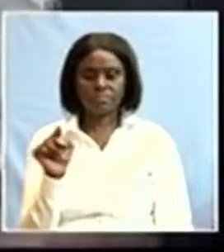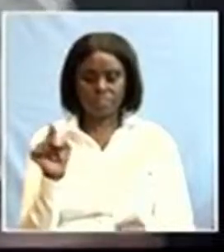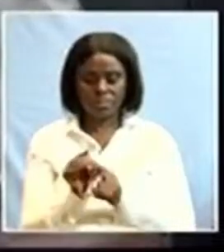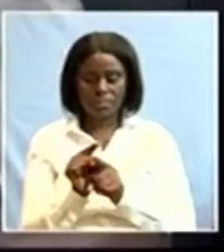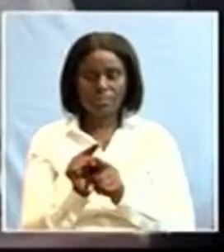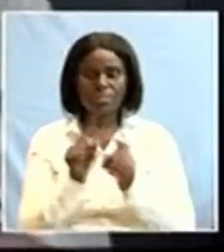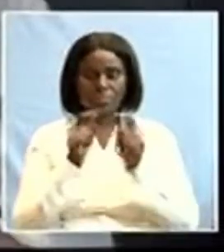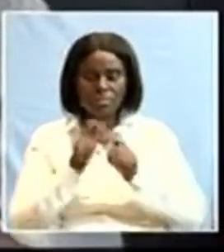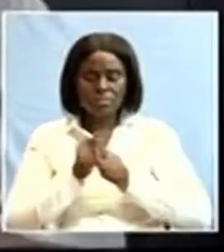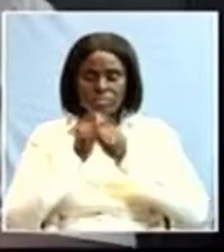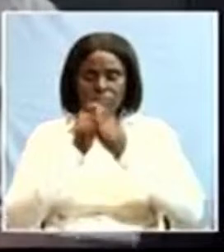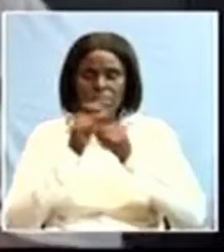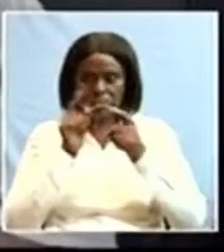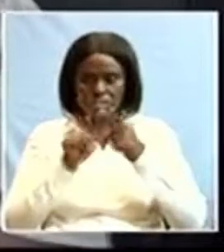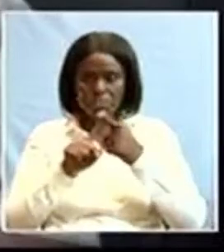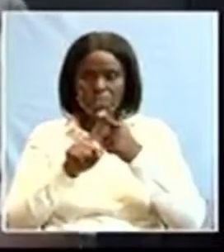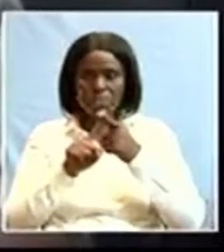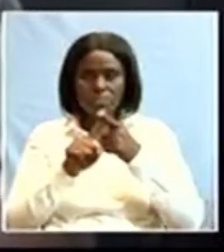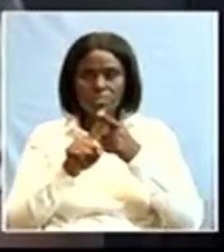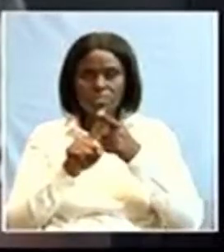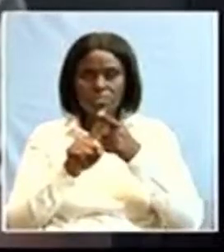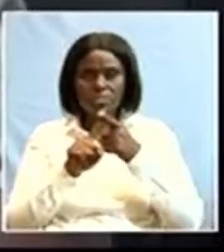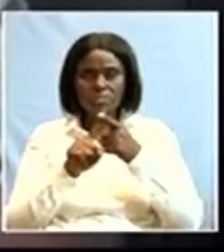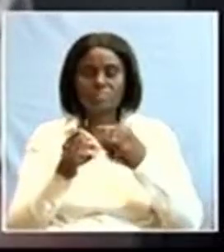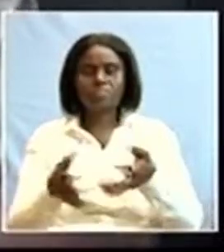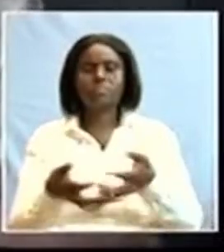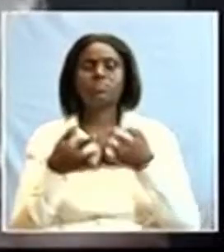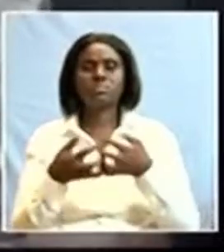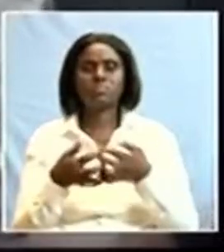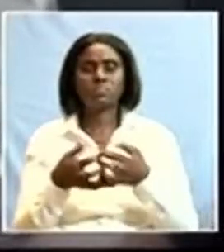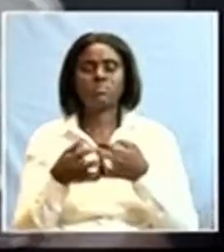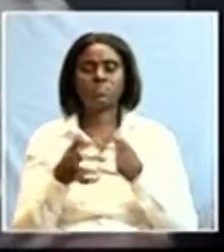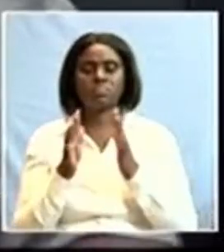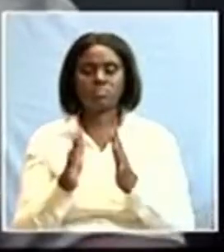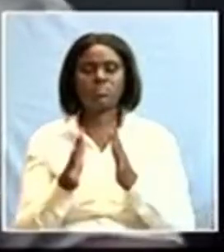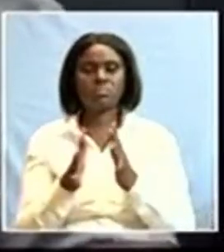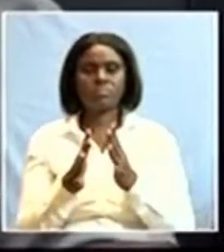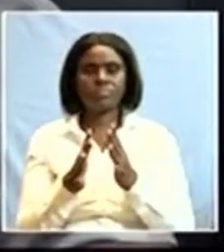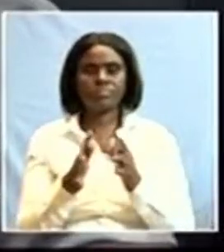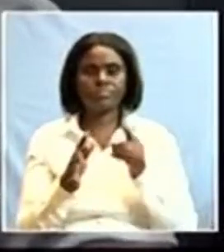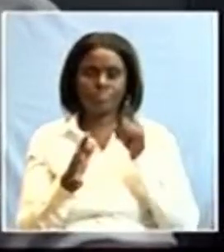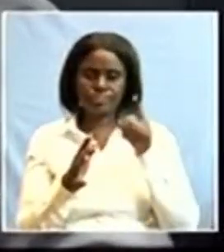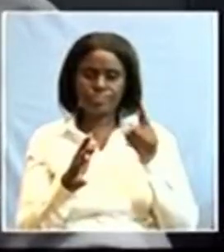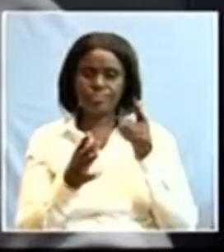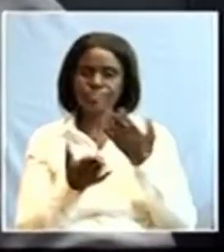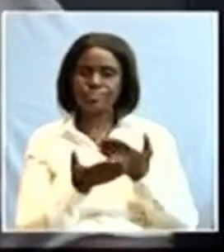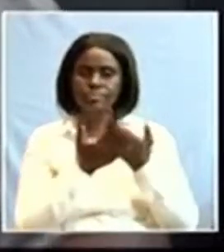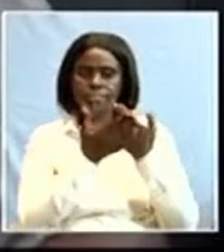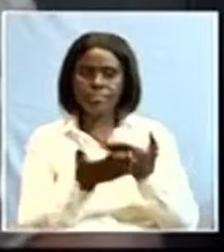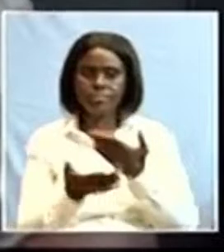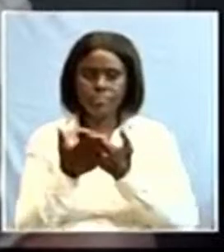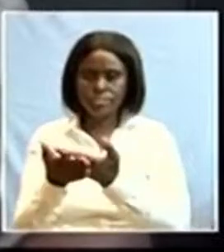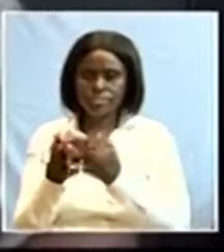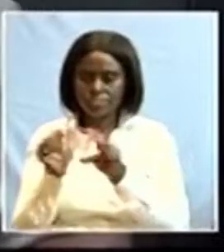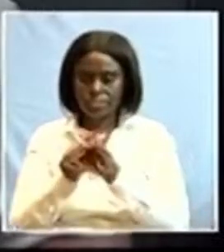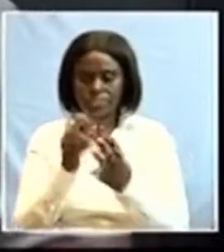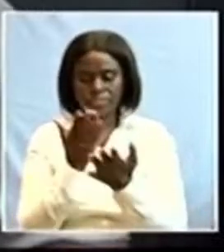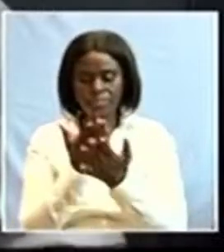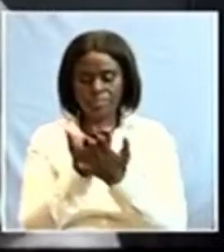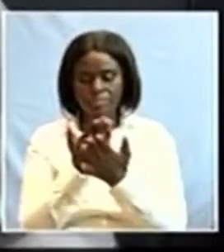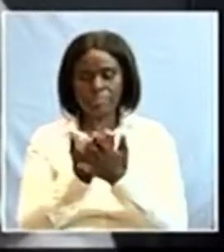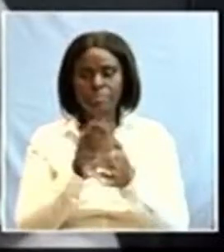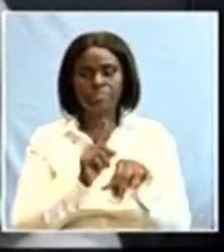contract awarded to Trans Engineering. The submission at tender stage